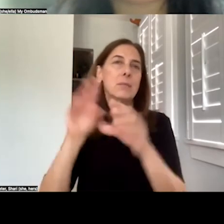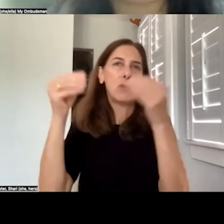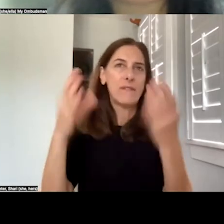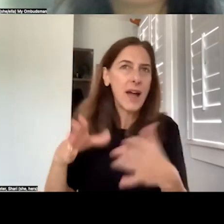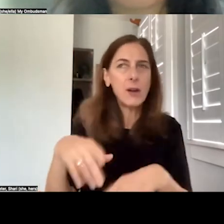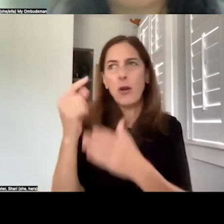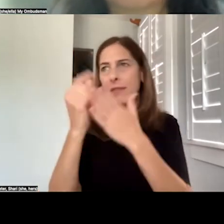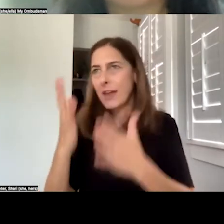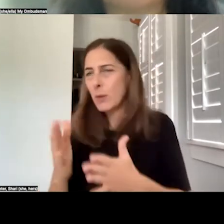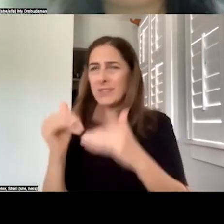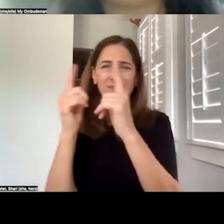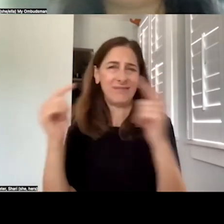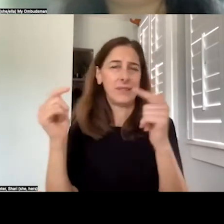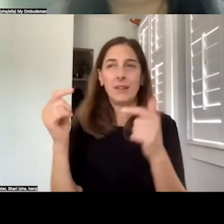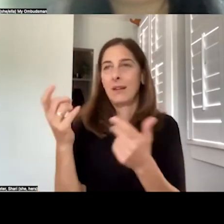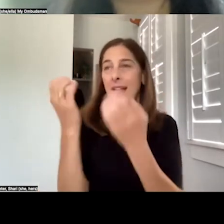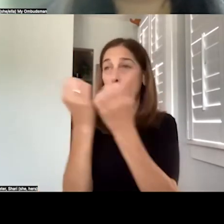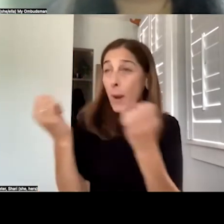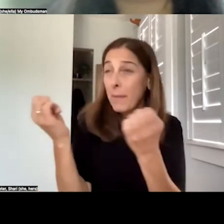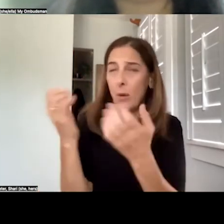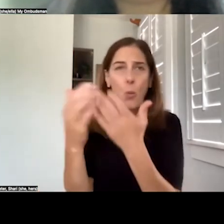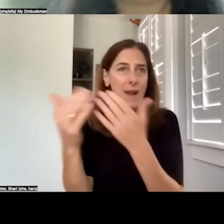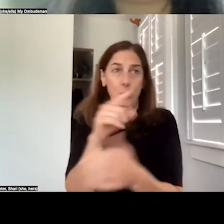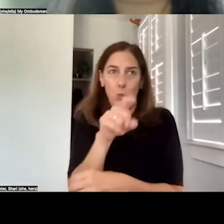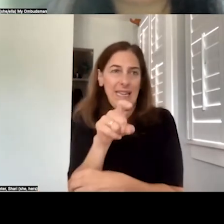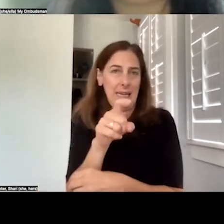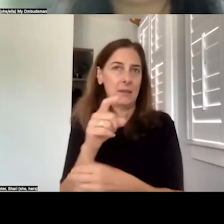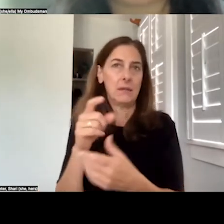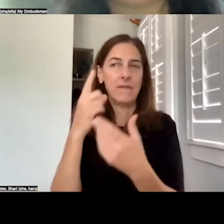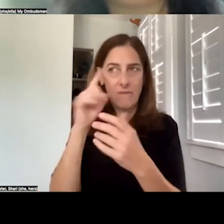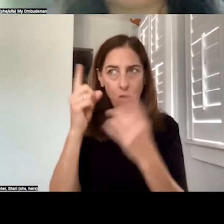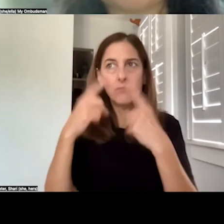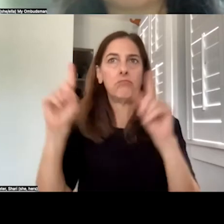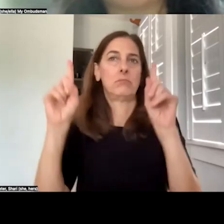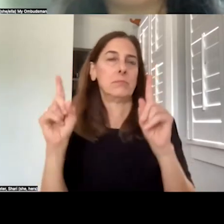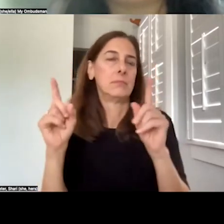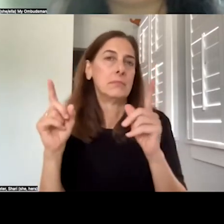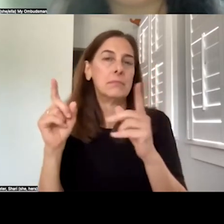requesting. And the whole time, we're really keeping you at the center of the process so that you know